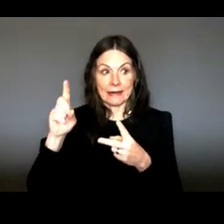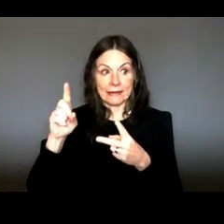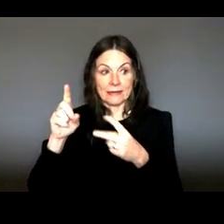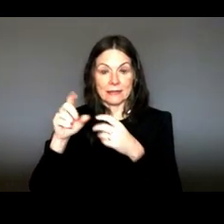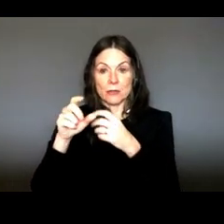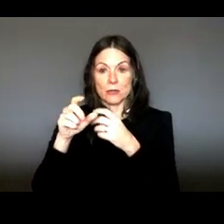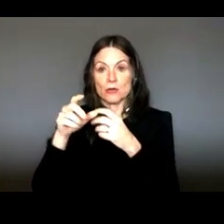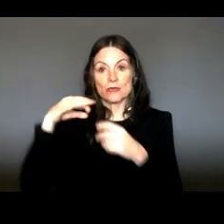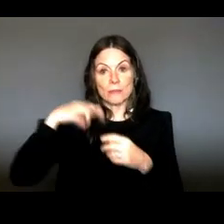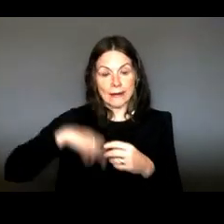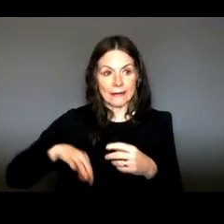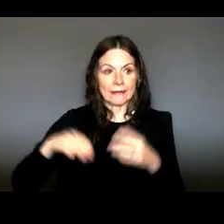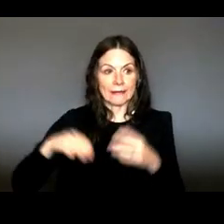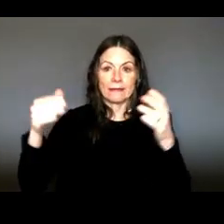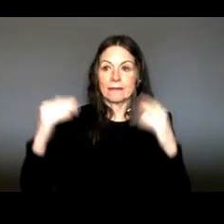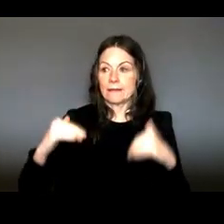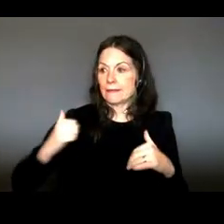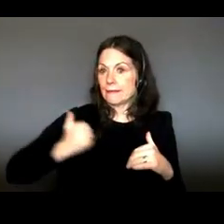Bond.